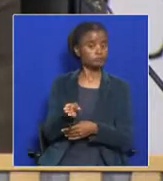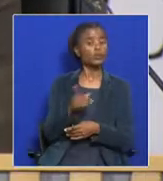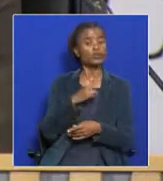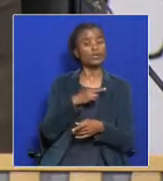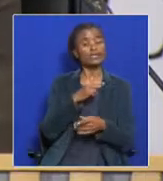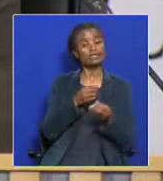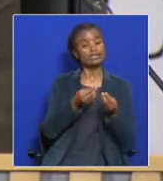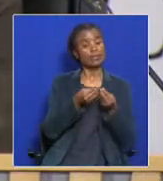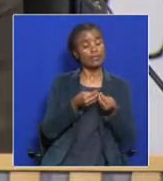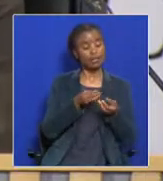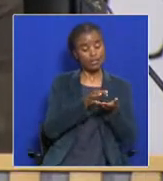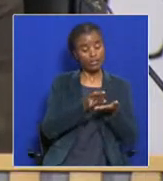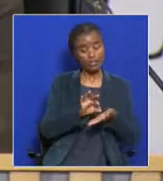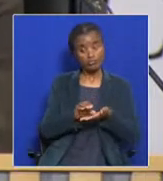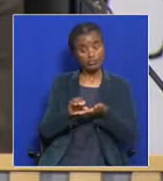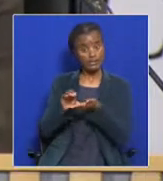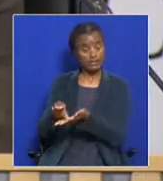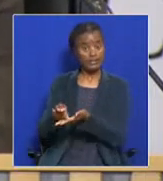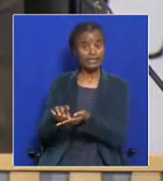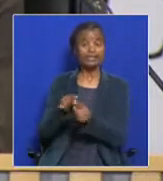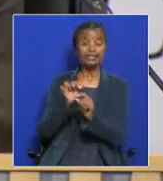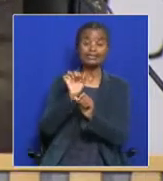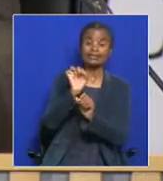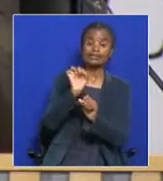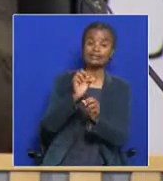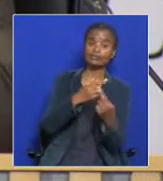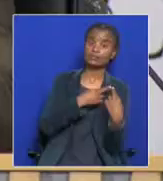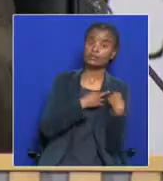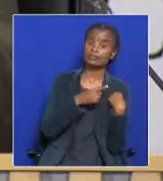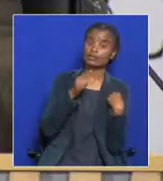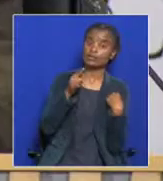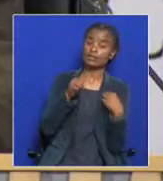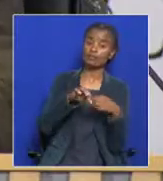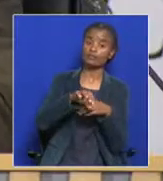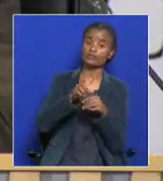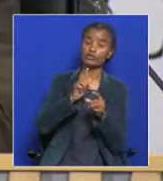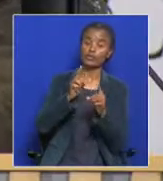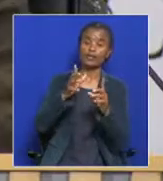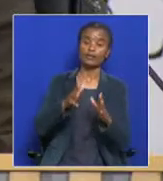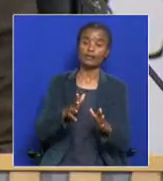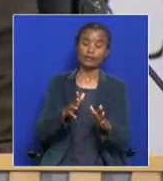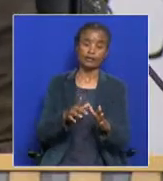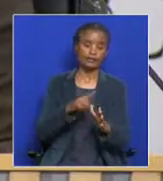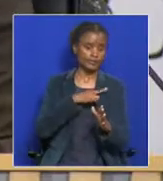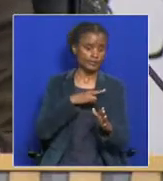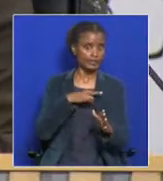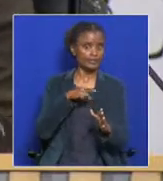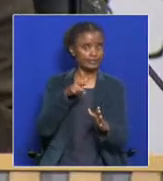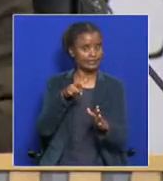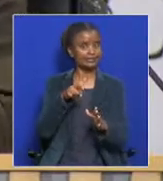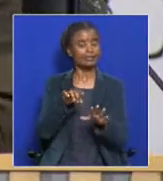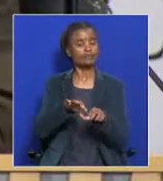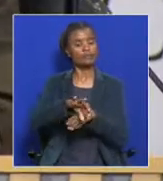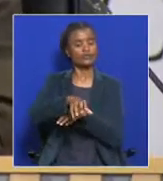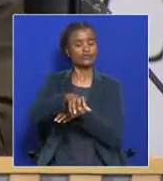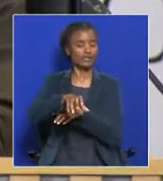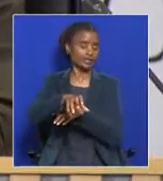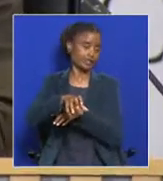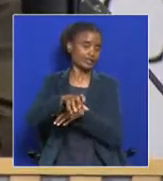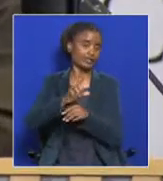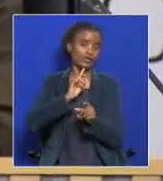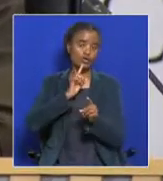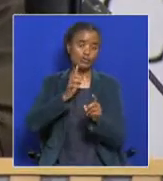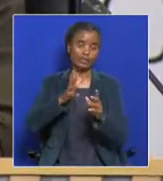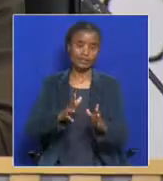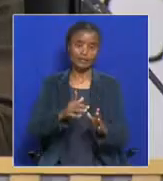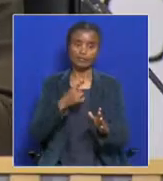his duty as a provincial commander. That's why hence his title, Provincial Commander. Indeed. I'm restricted to KZN,